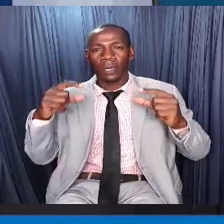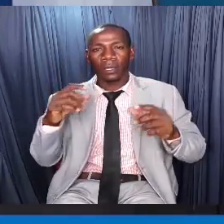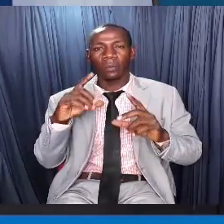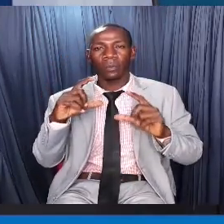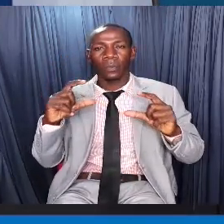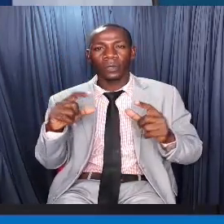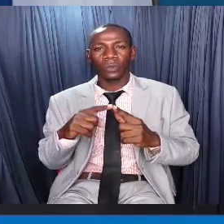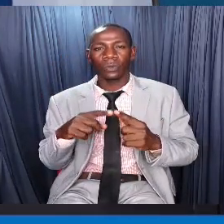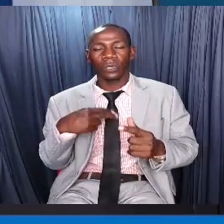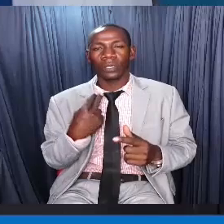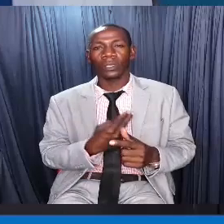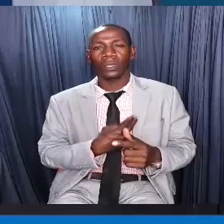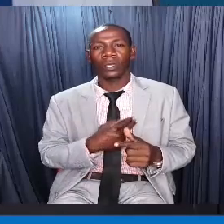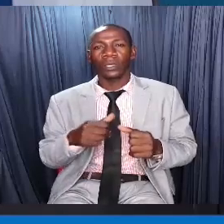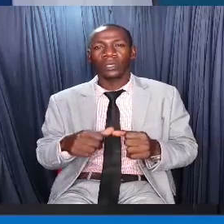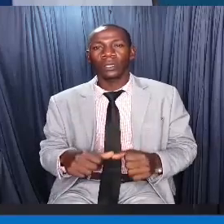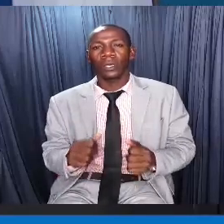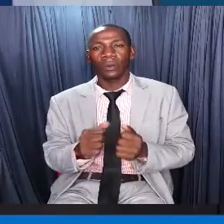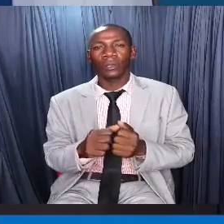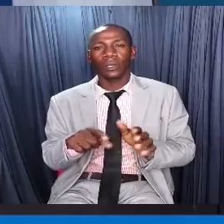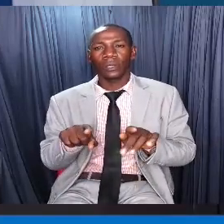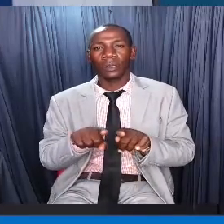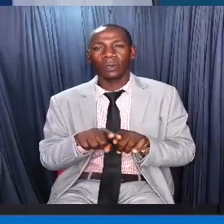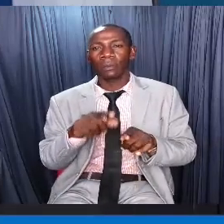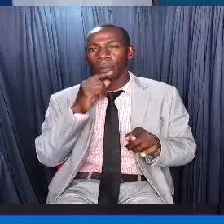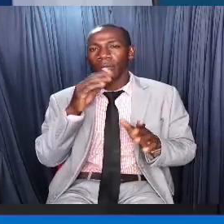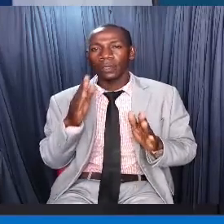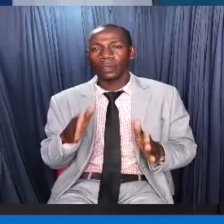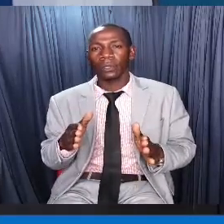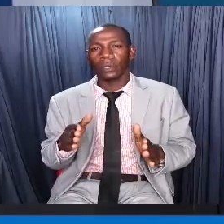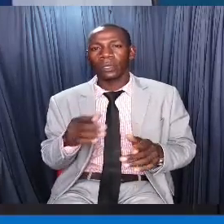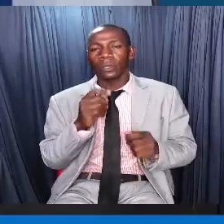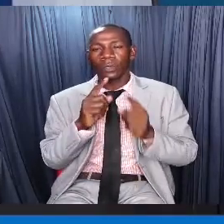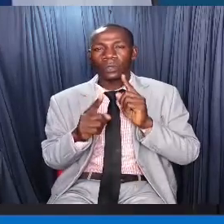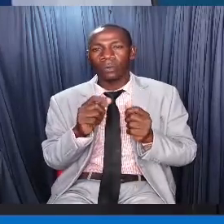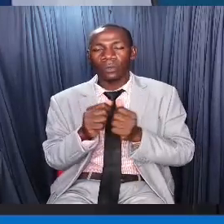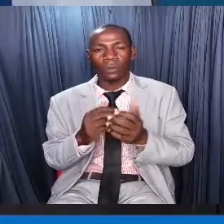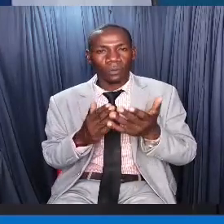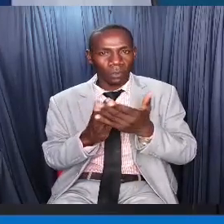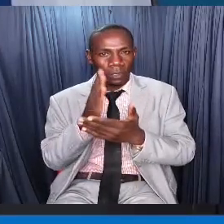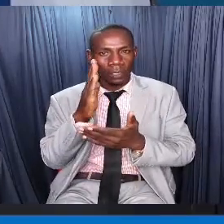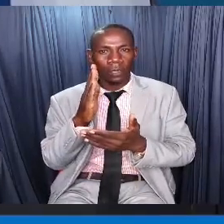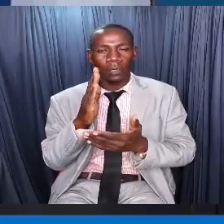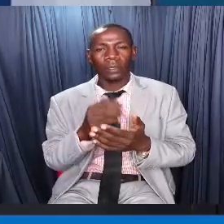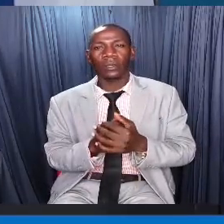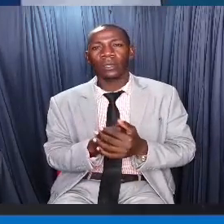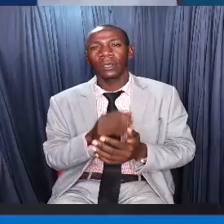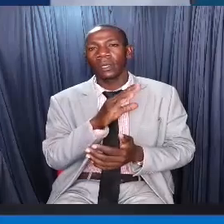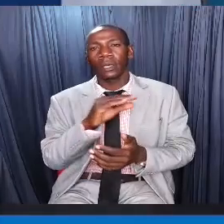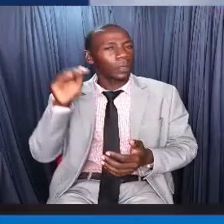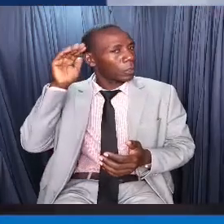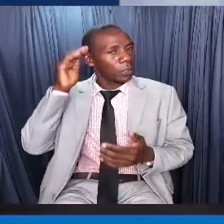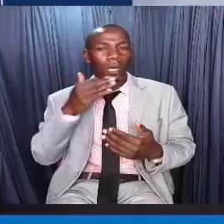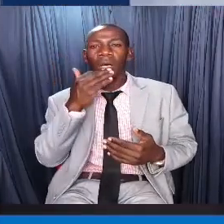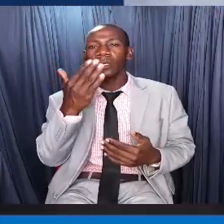great kwa sisi. To us. Kukaa na mtu kama huyu. Staying with such a person. Ambaye ananena na Mungu moja kwa moja. That is talking to God straight away. Na Mungu anamujibu.